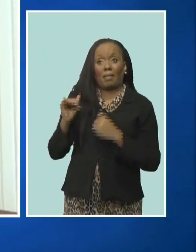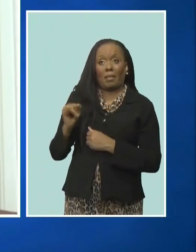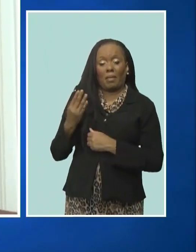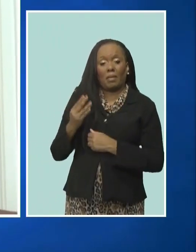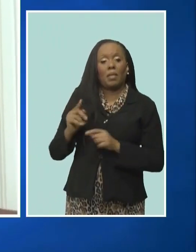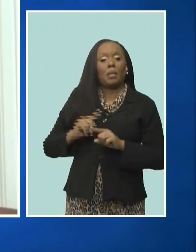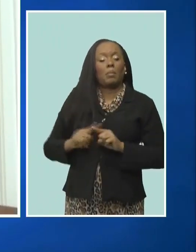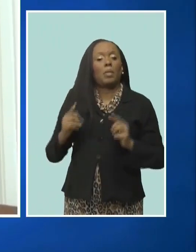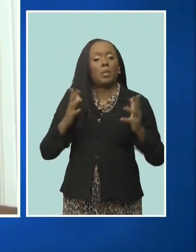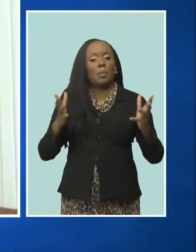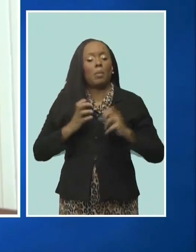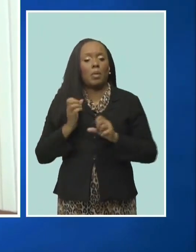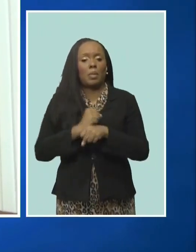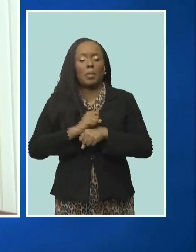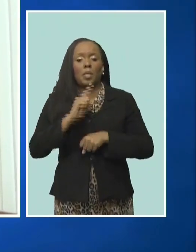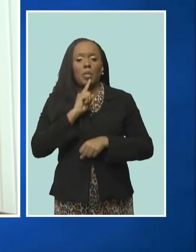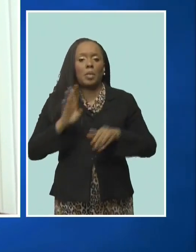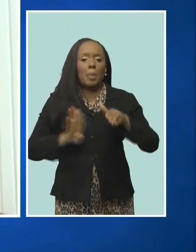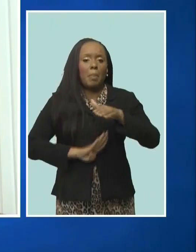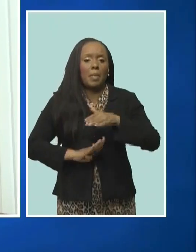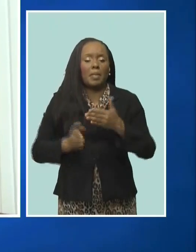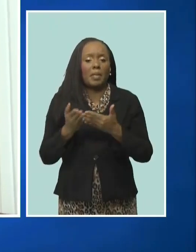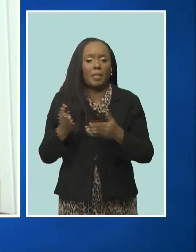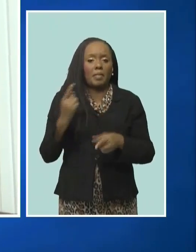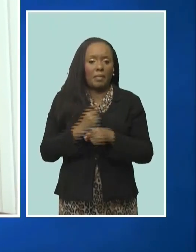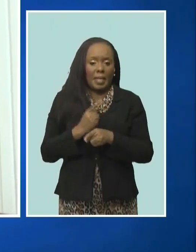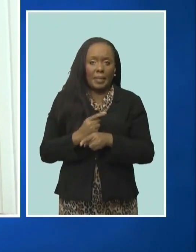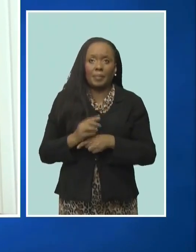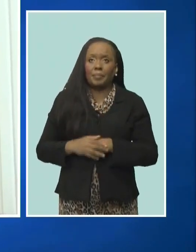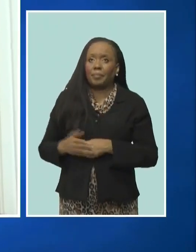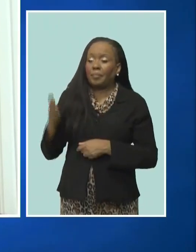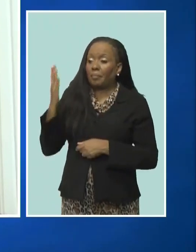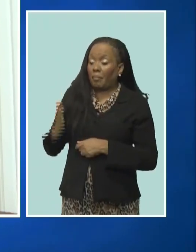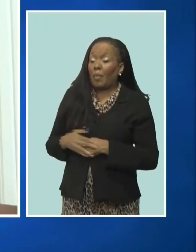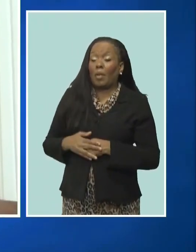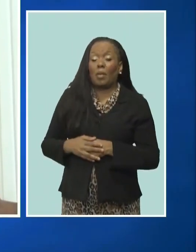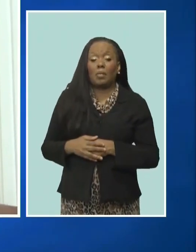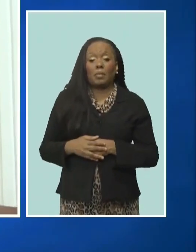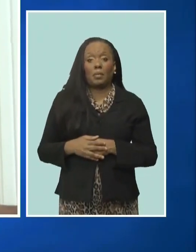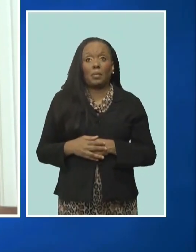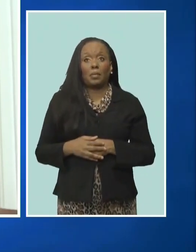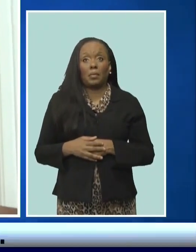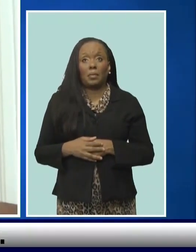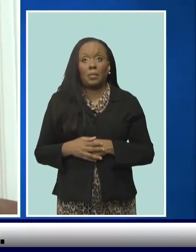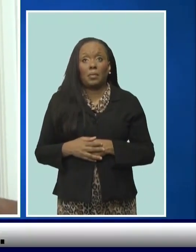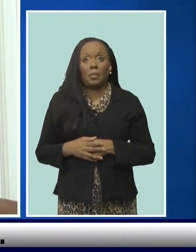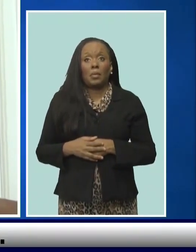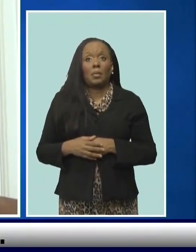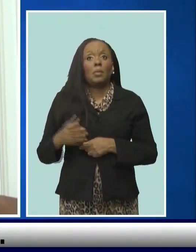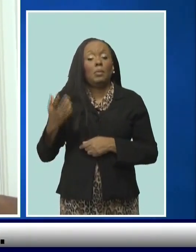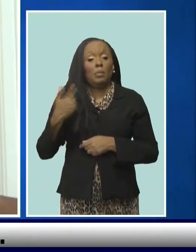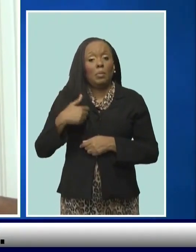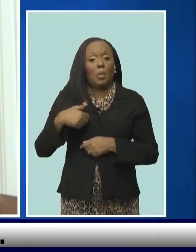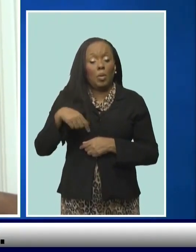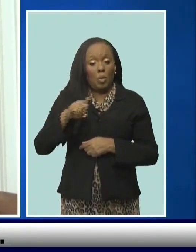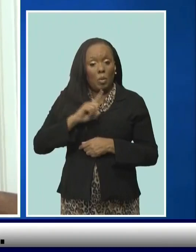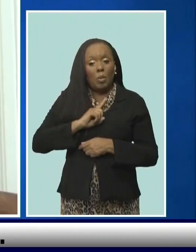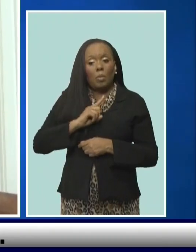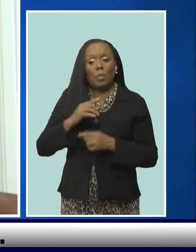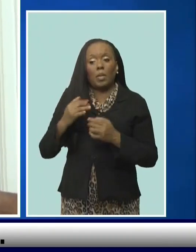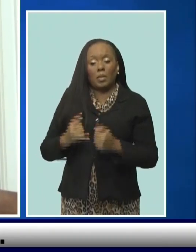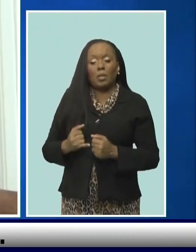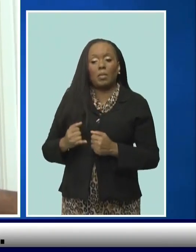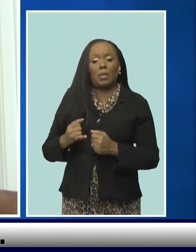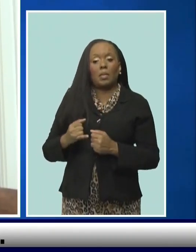getting the basics right. At estimates this week, we've now committed to the last tranche of 31 buses. So between the 59